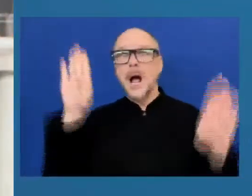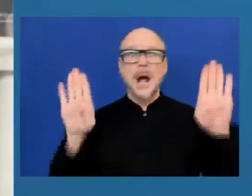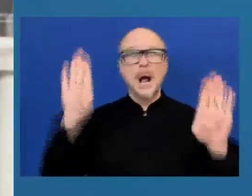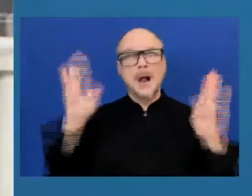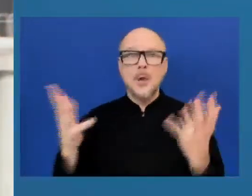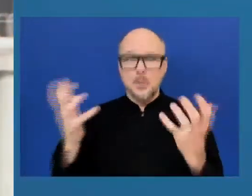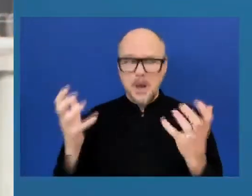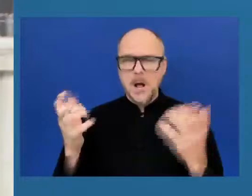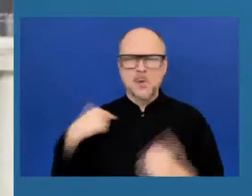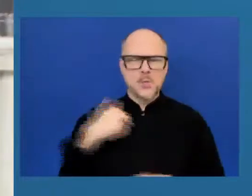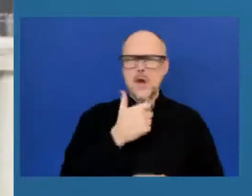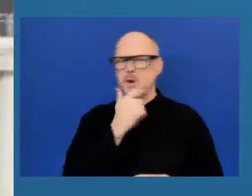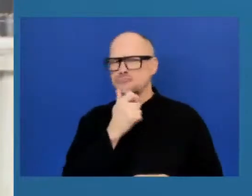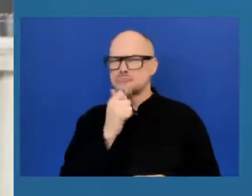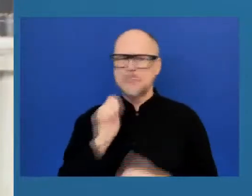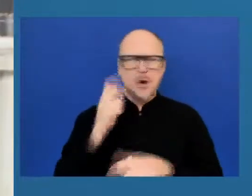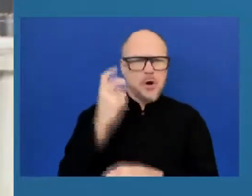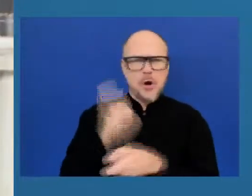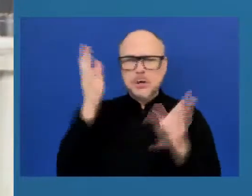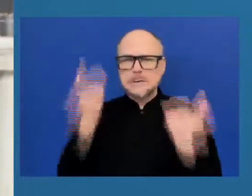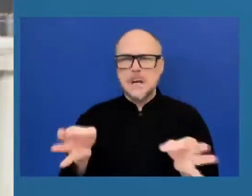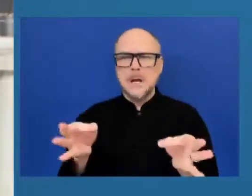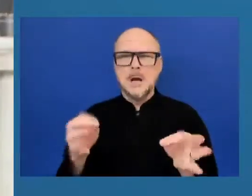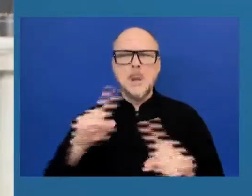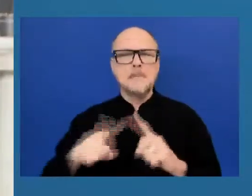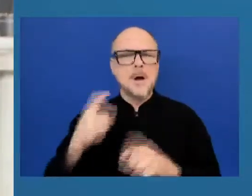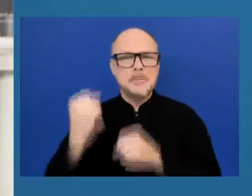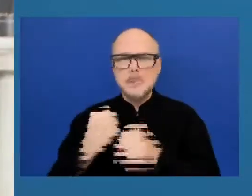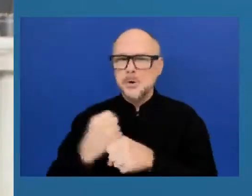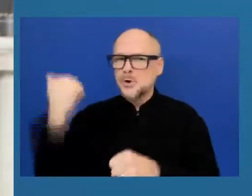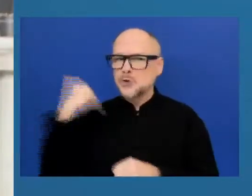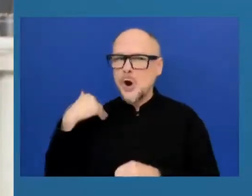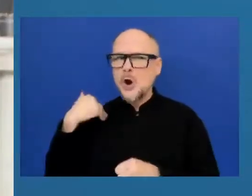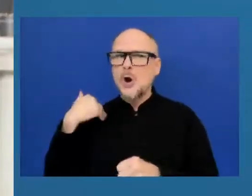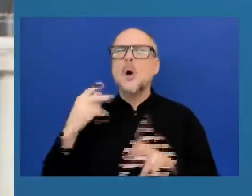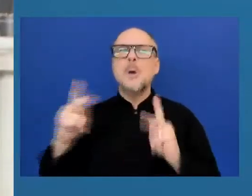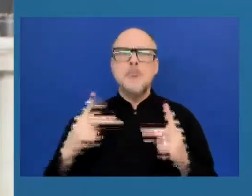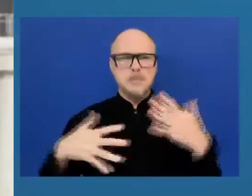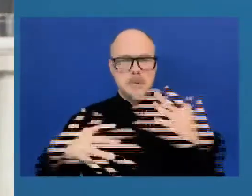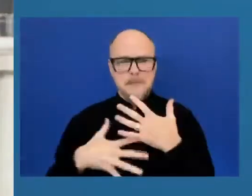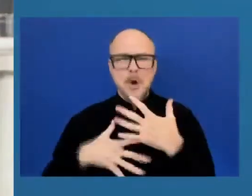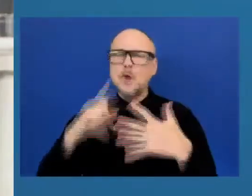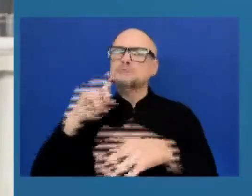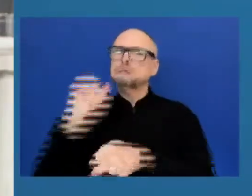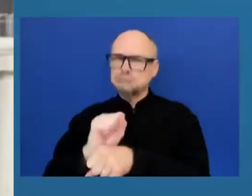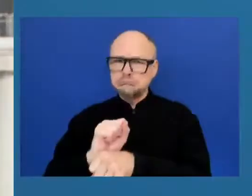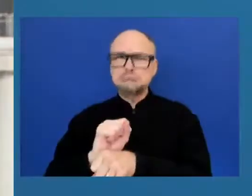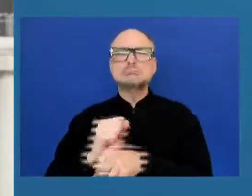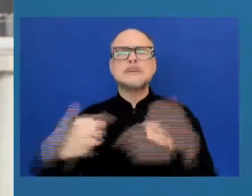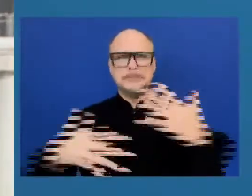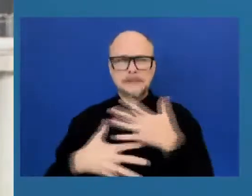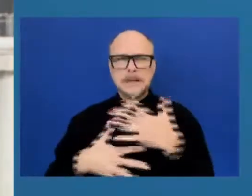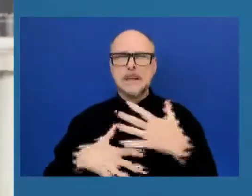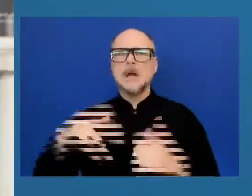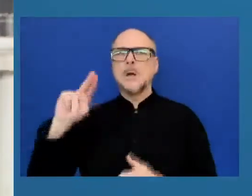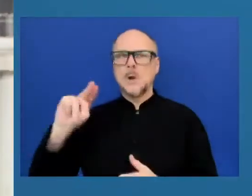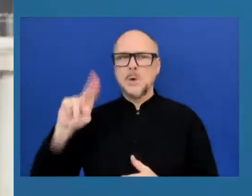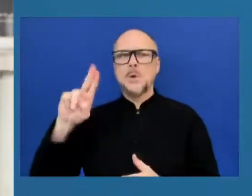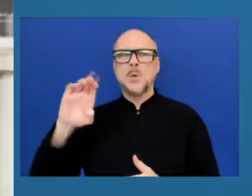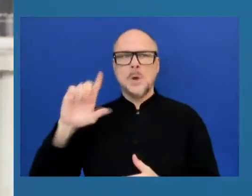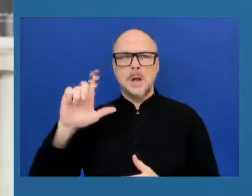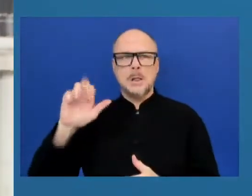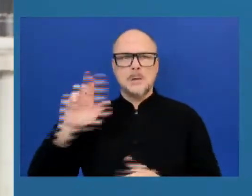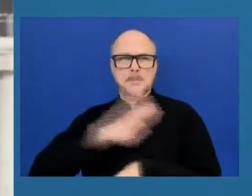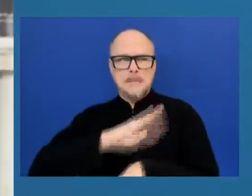unlike what you would have thought years ago, when there was a fear, a legitimate fear of nuclear. I grew up with that as well in the